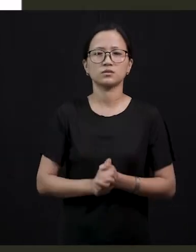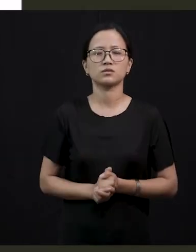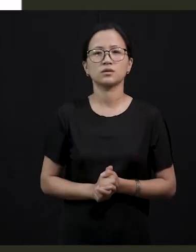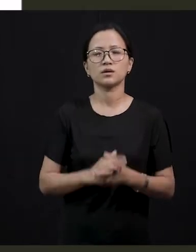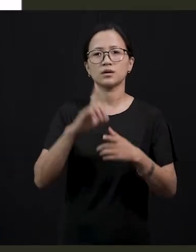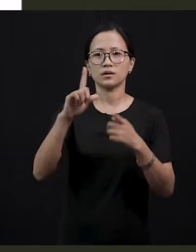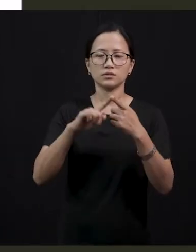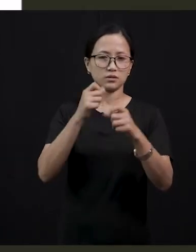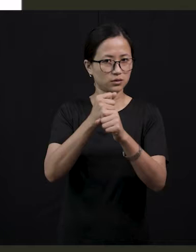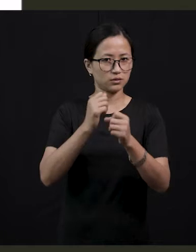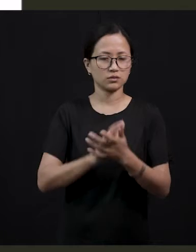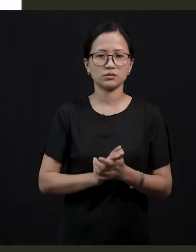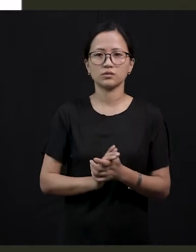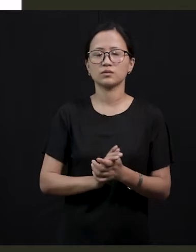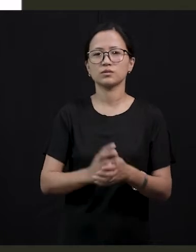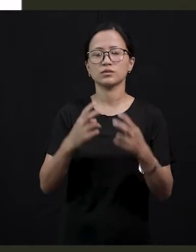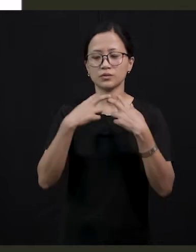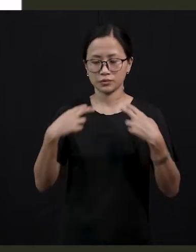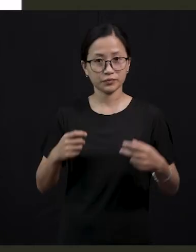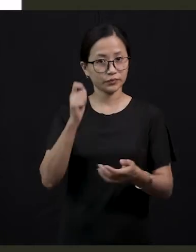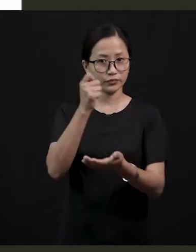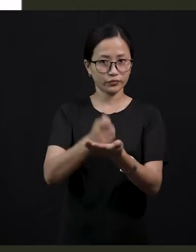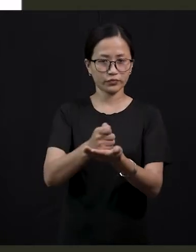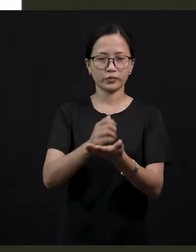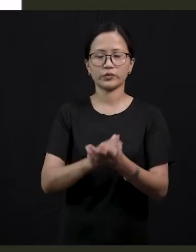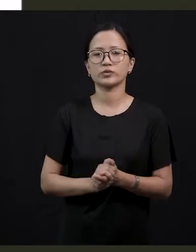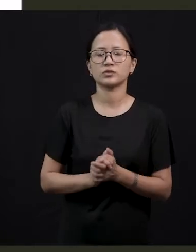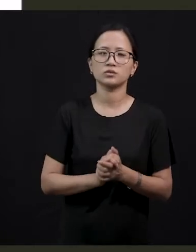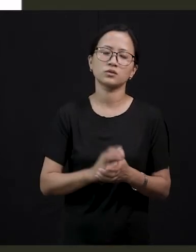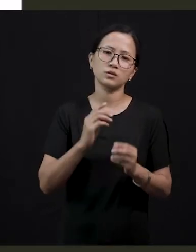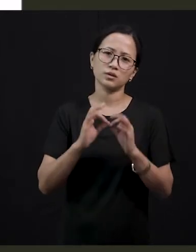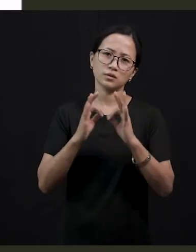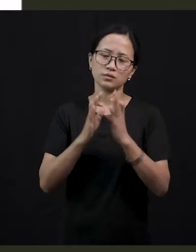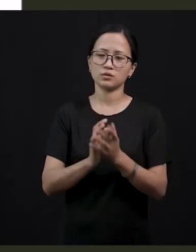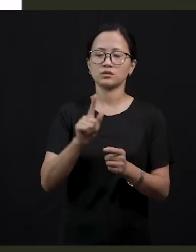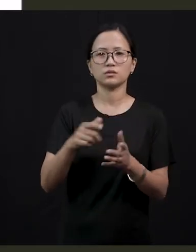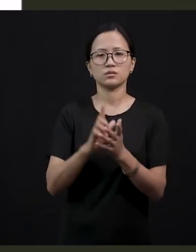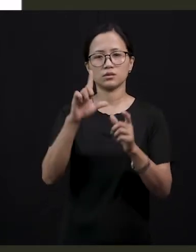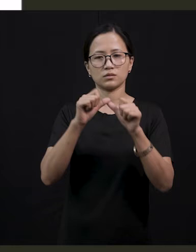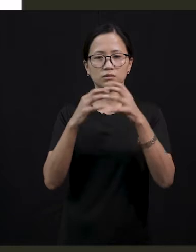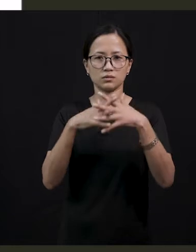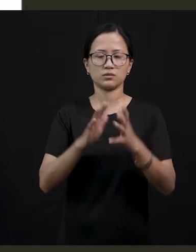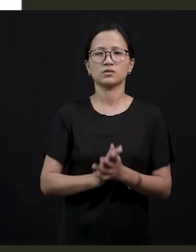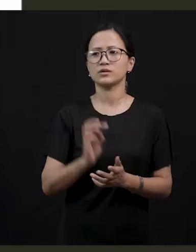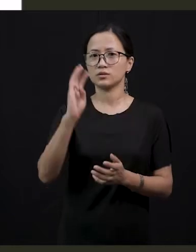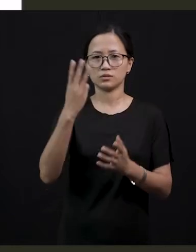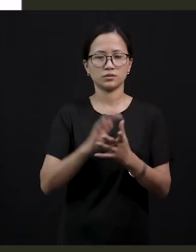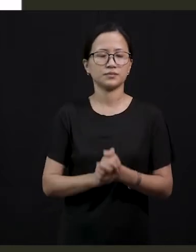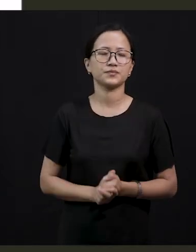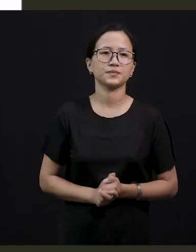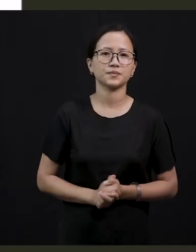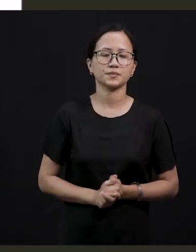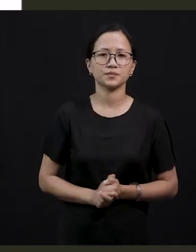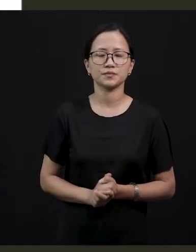and only then the court is going to interpret that law. So that's how the three structure of any government is. The first